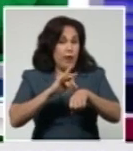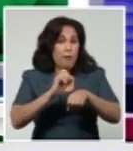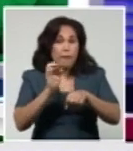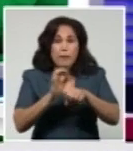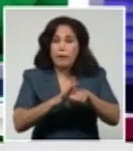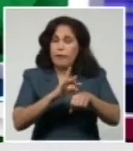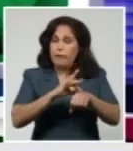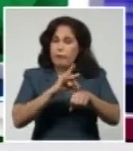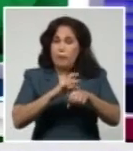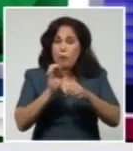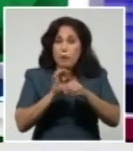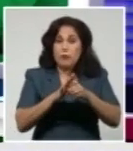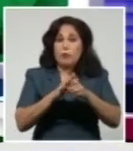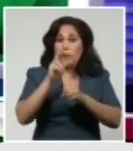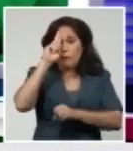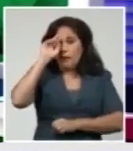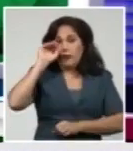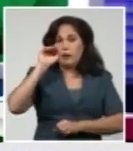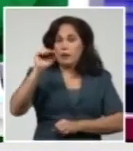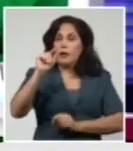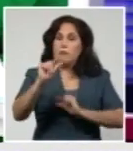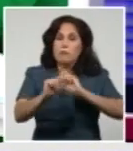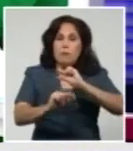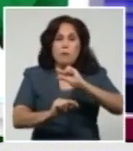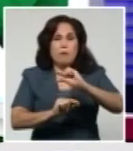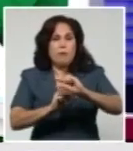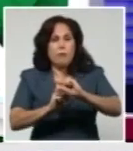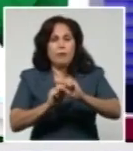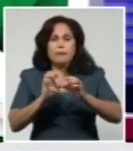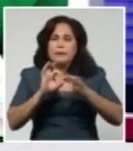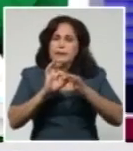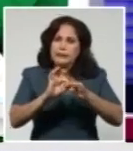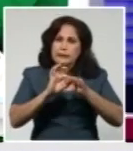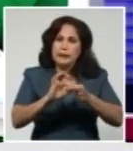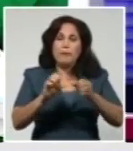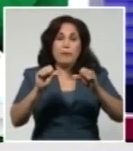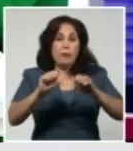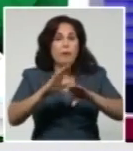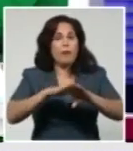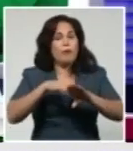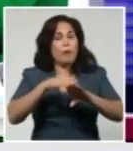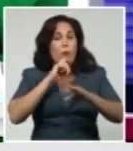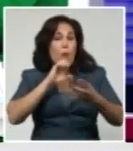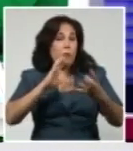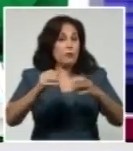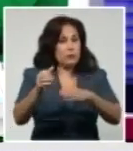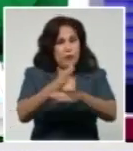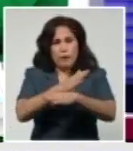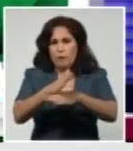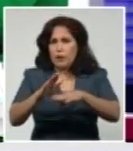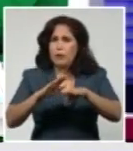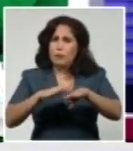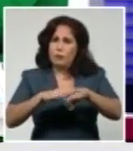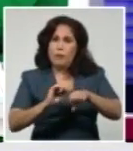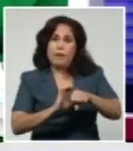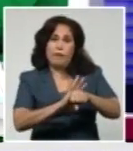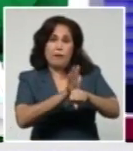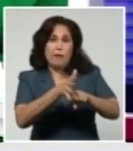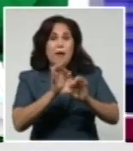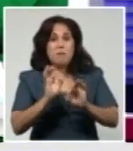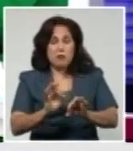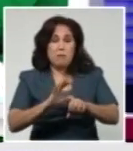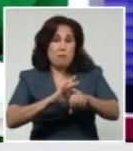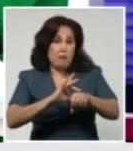immediately admitted to hospital, where she remained for the next 9 days. The patient tested positive